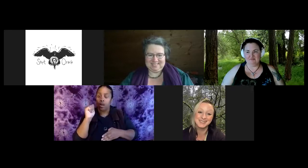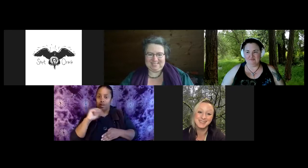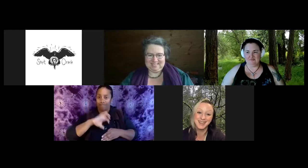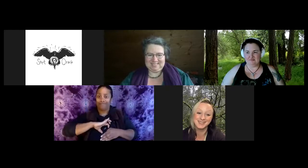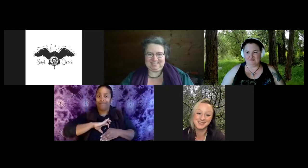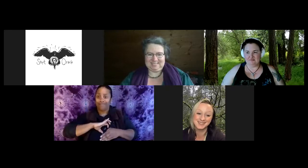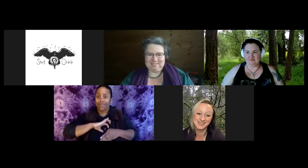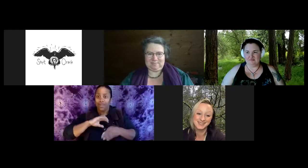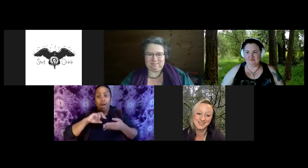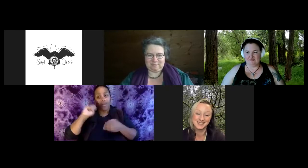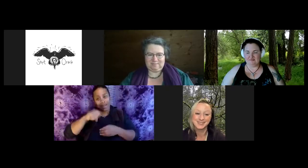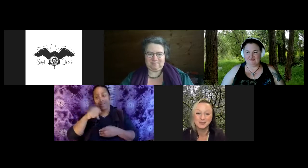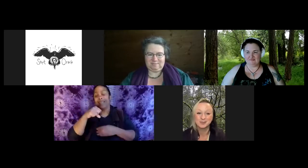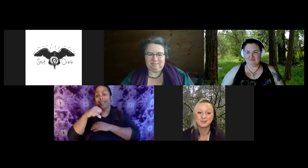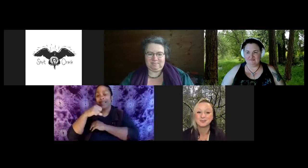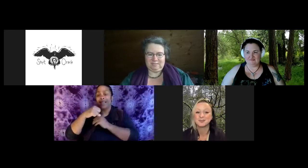yes.